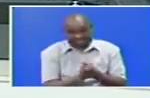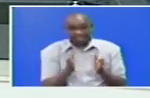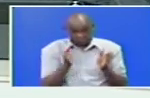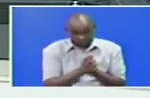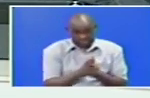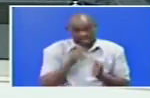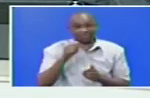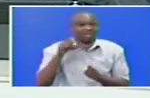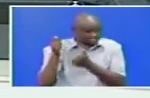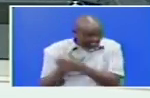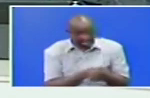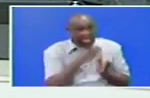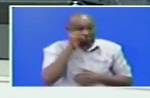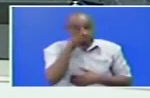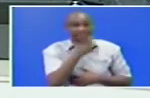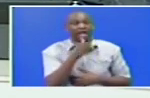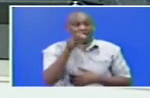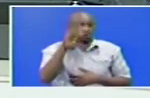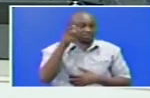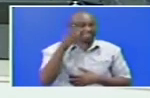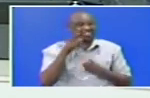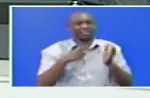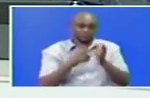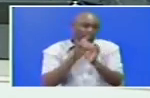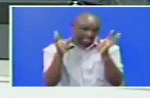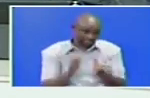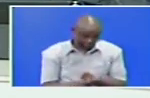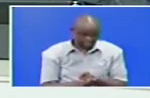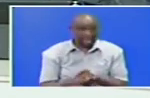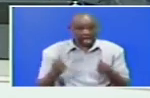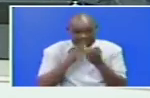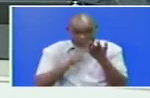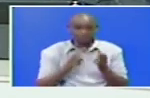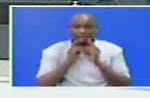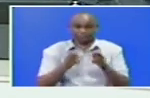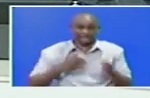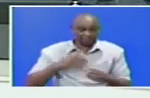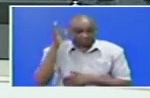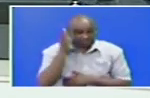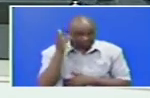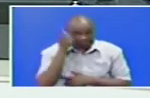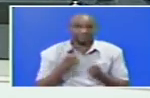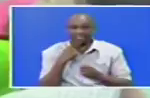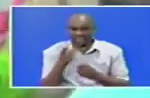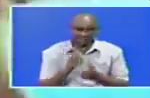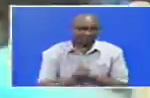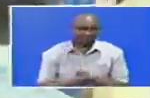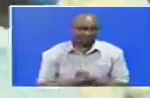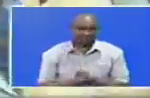and Nyali MP Hezron Awiti played out again. Here's Francis Mtalaki with the details.